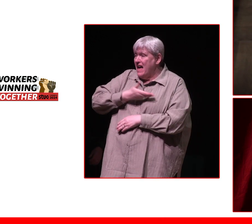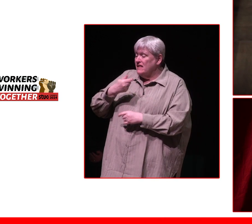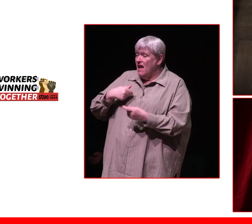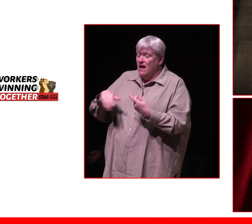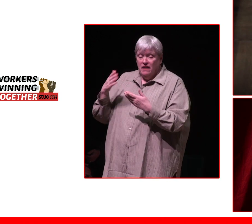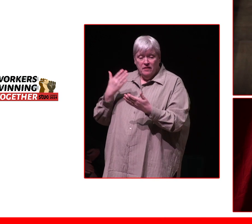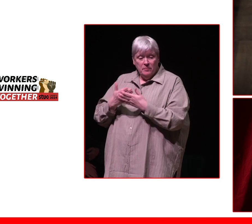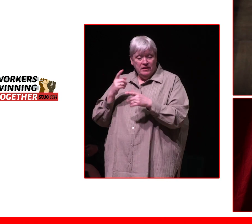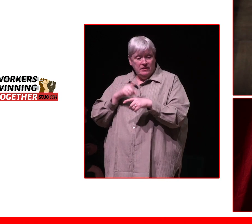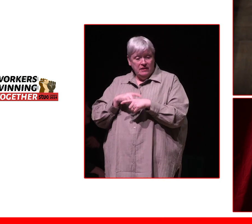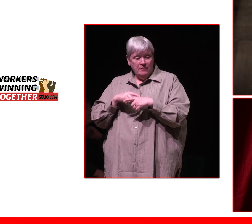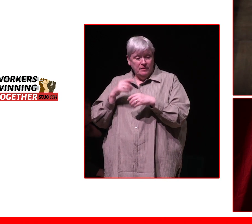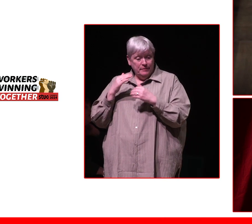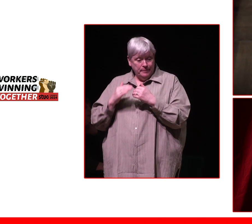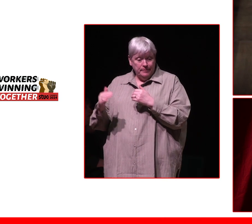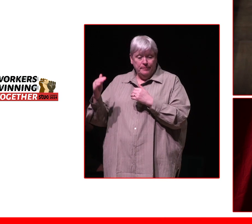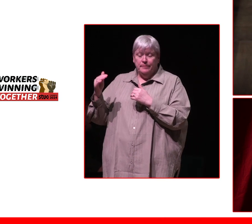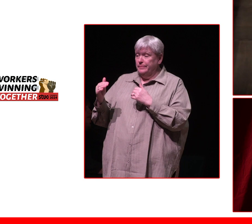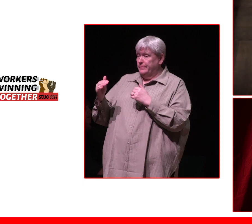time to stand up